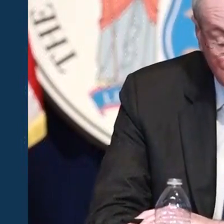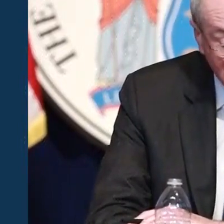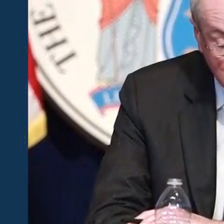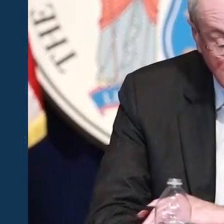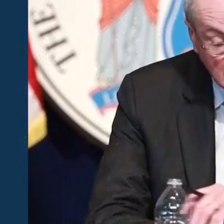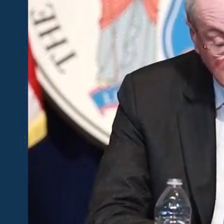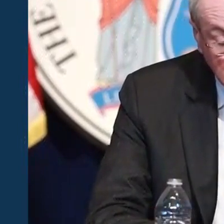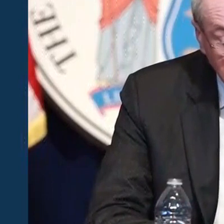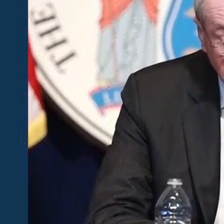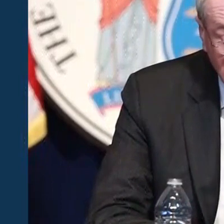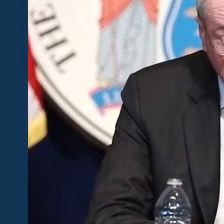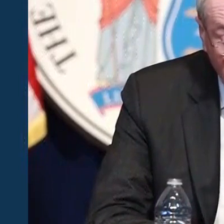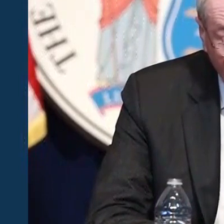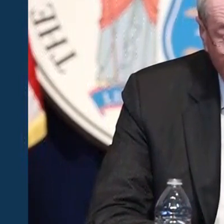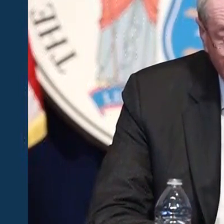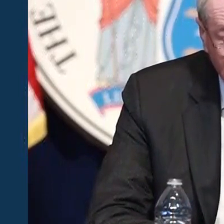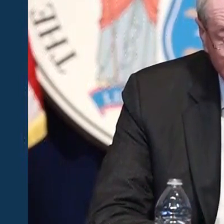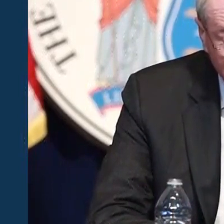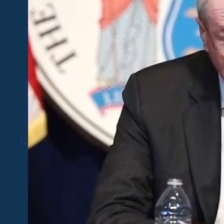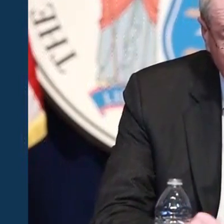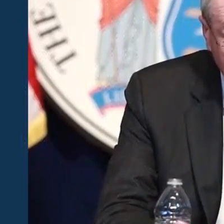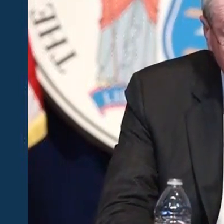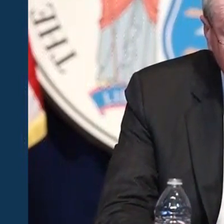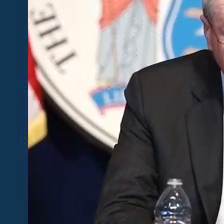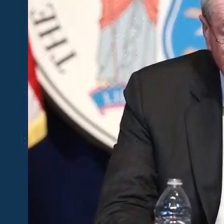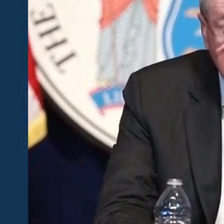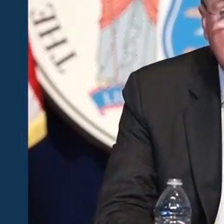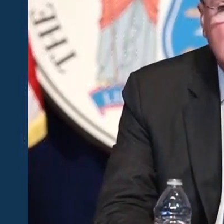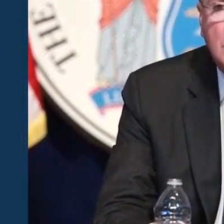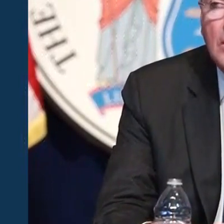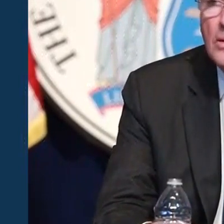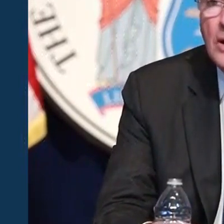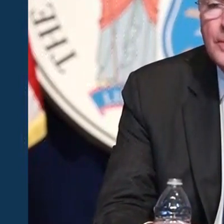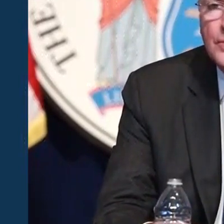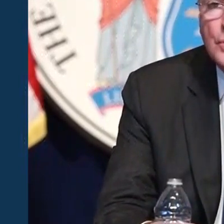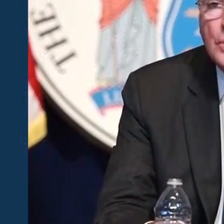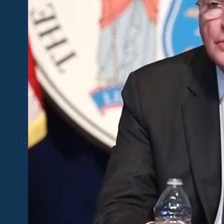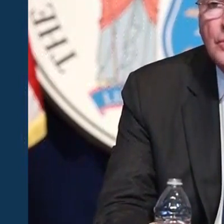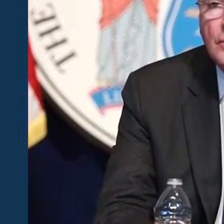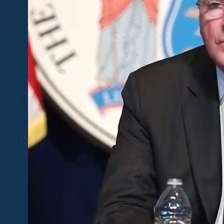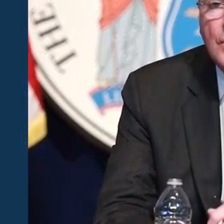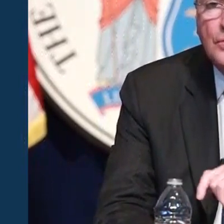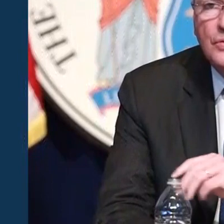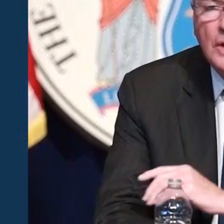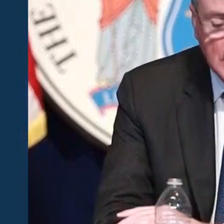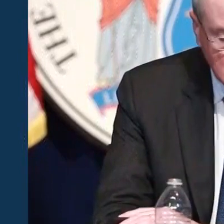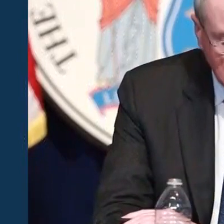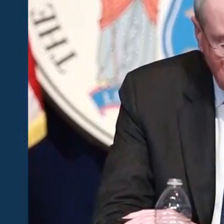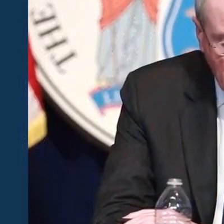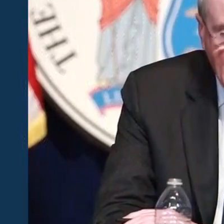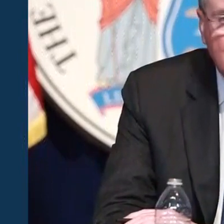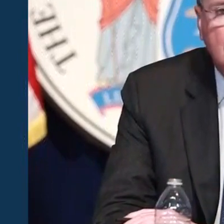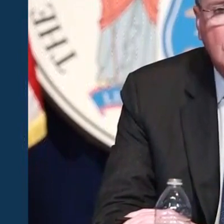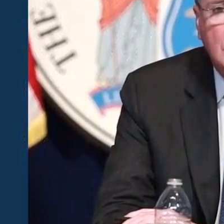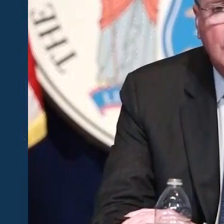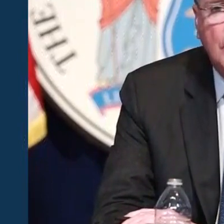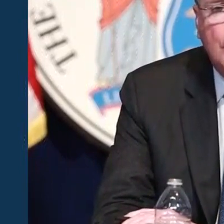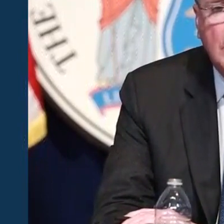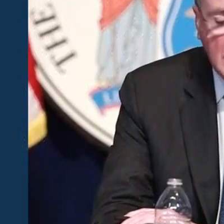and the tragedy are overwhelming and extraordinary. Let me give you a couple of stories of the folks who